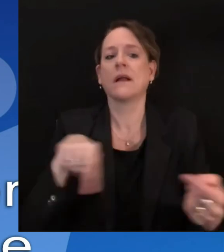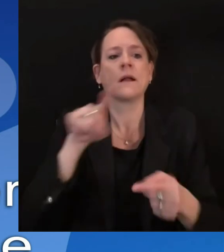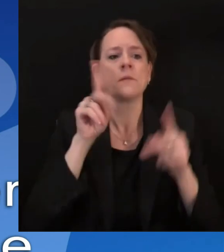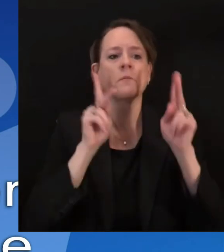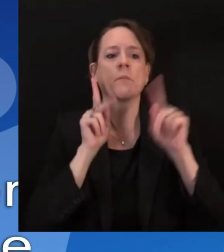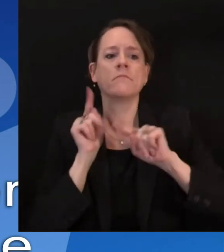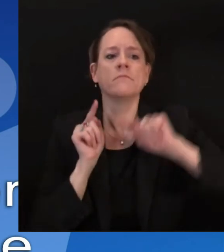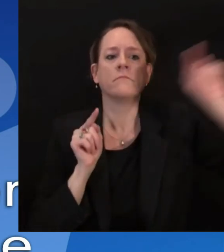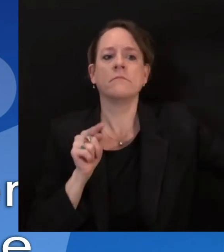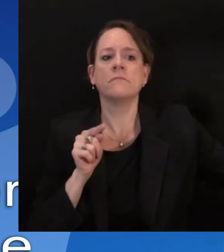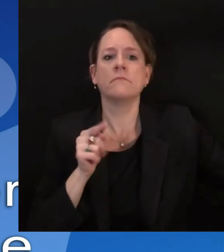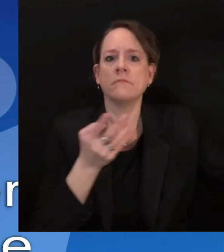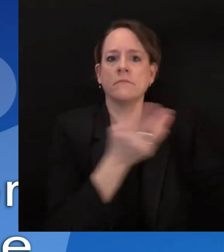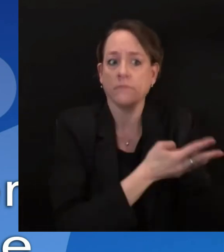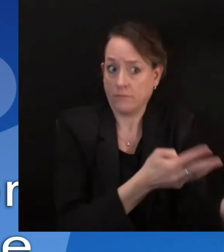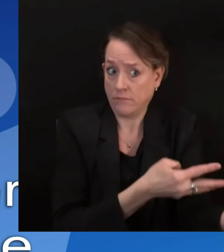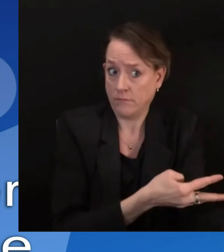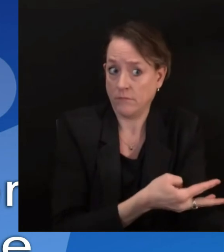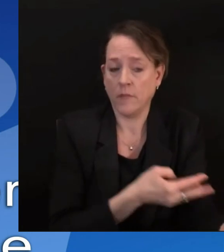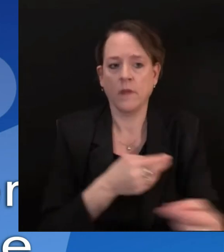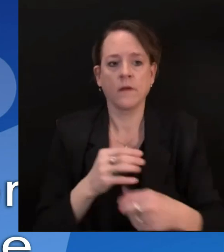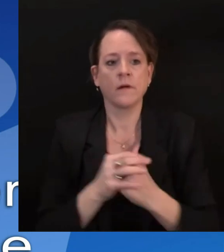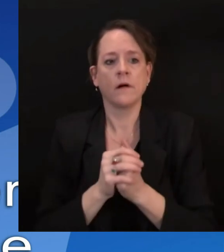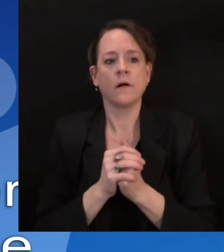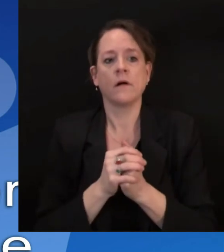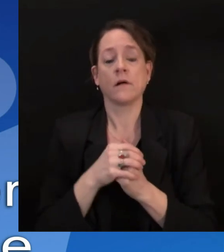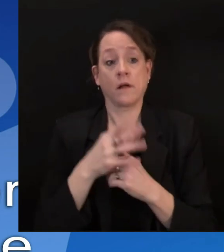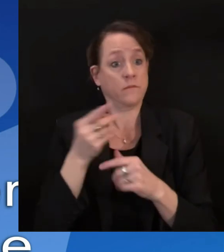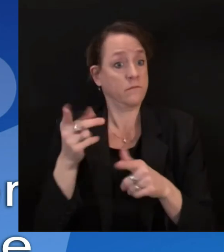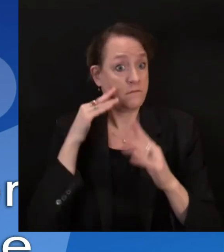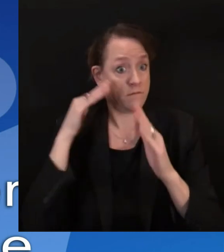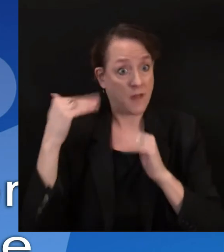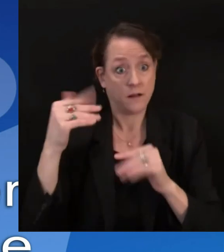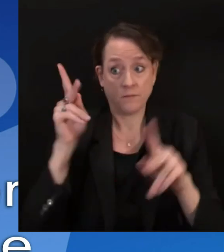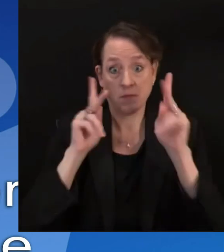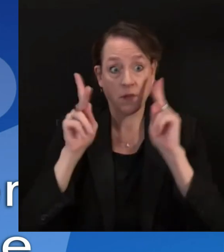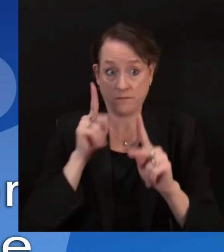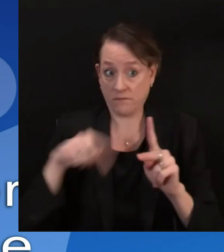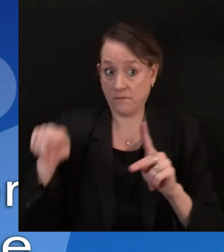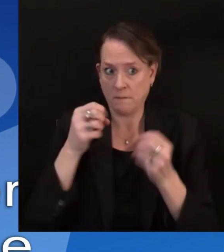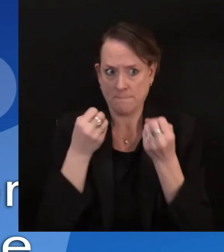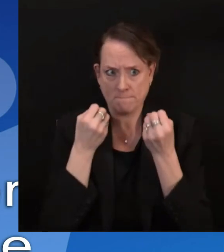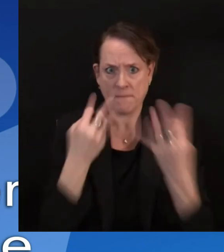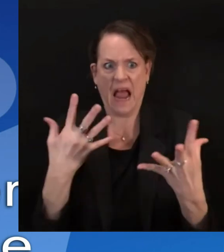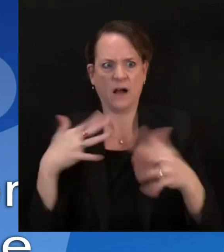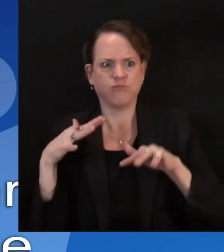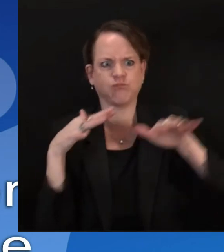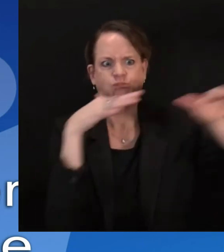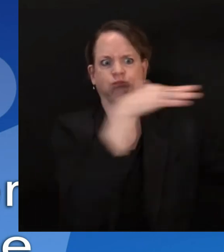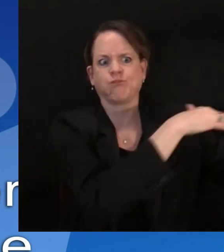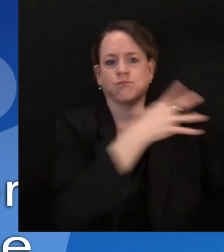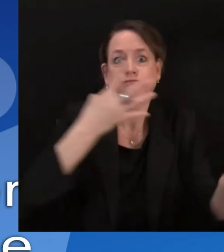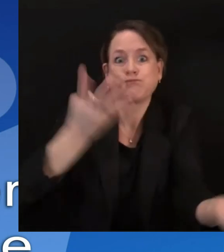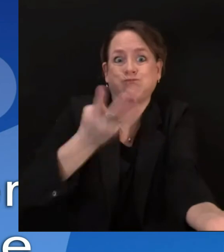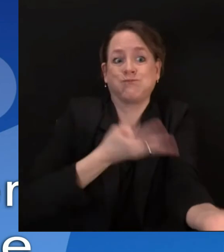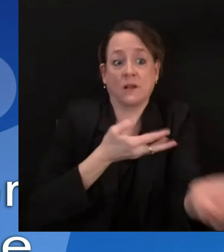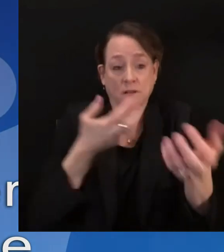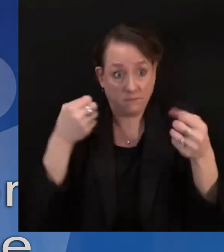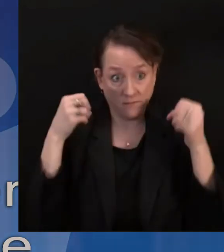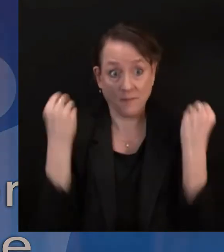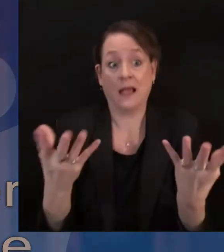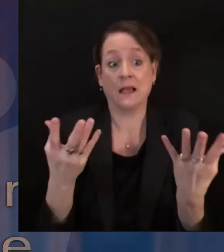been interest from very many healthcare providers in sending patients your way soon? Mm-hmm. Yeah, thanks.